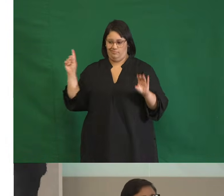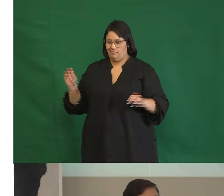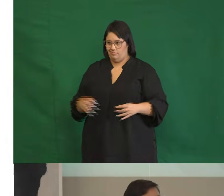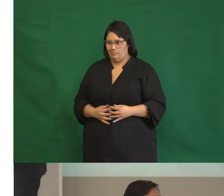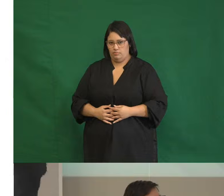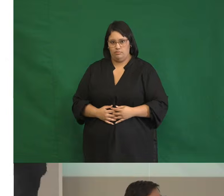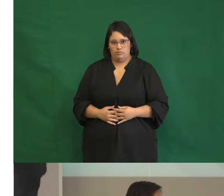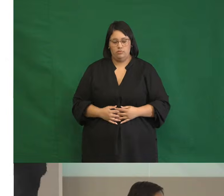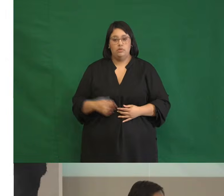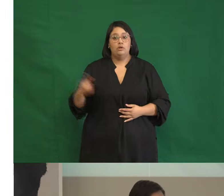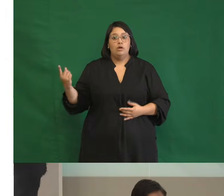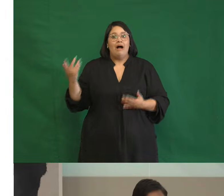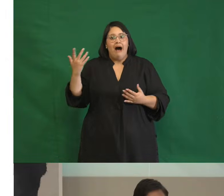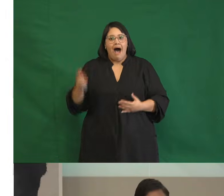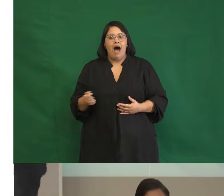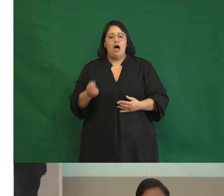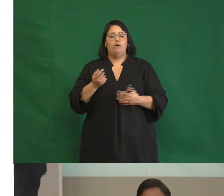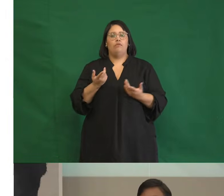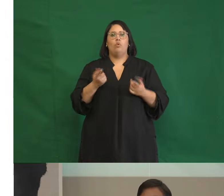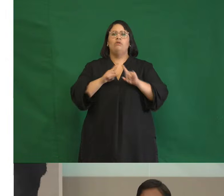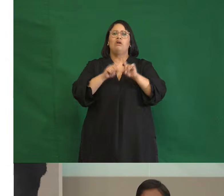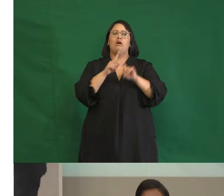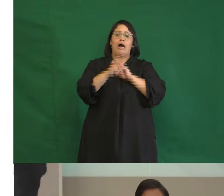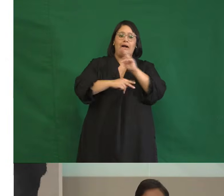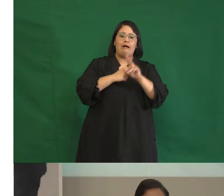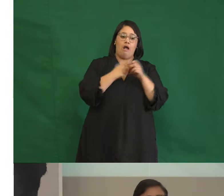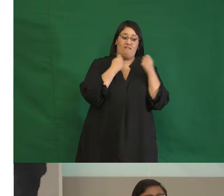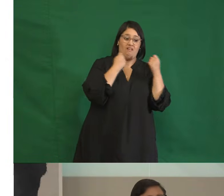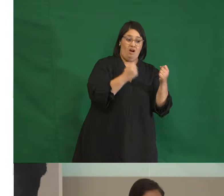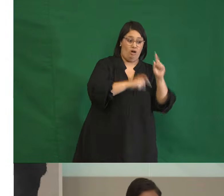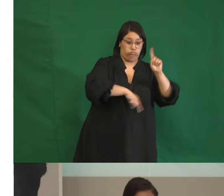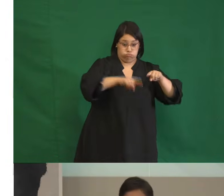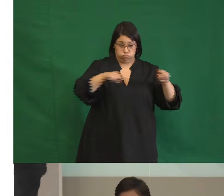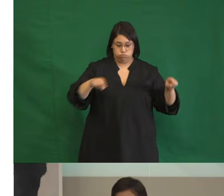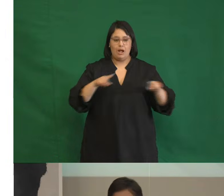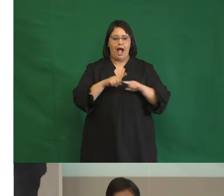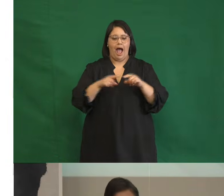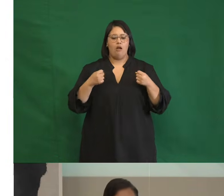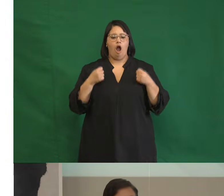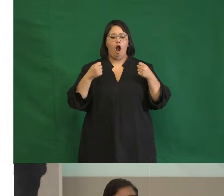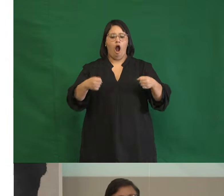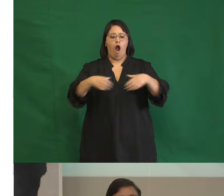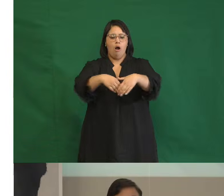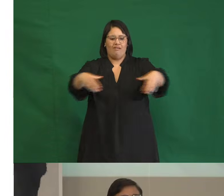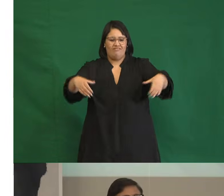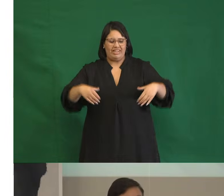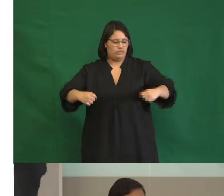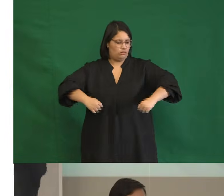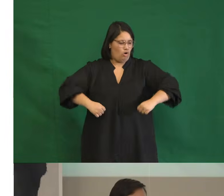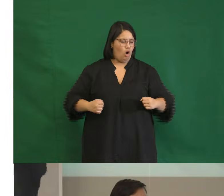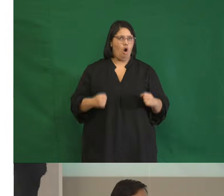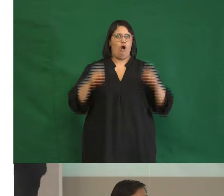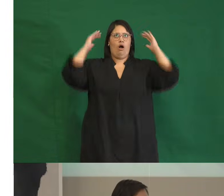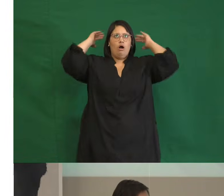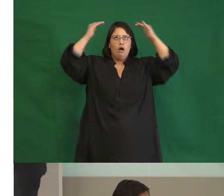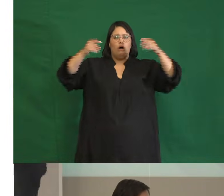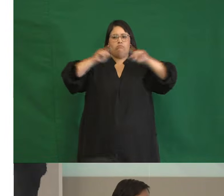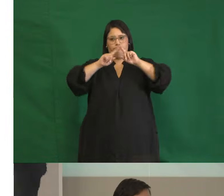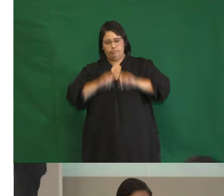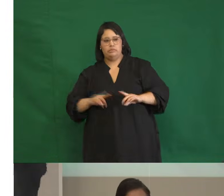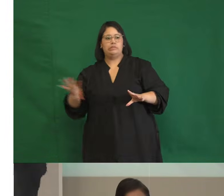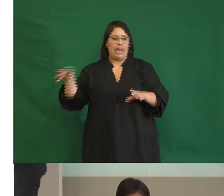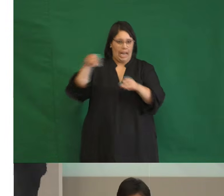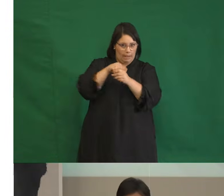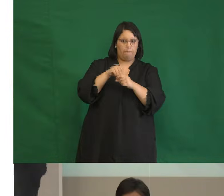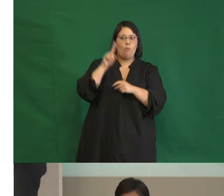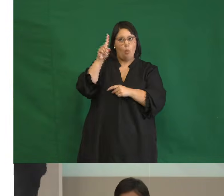So the different types of vehicles as well as the different parts of a vehicle are all connected to that central